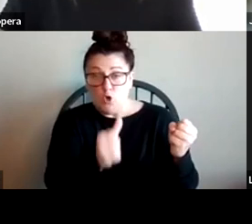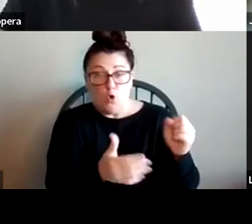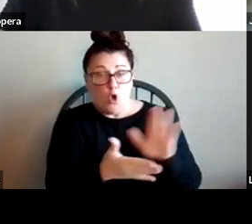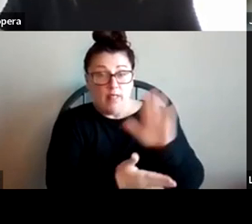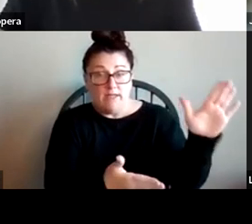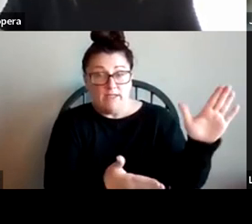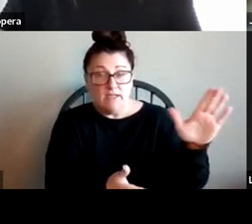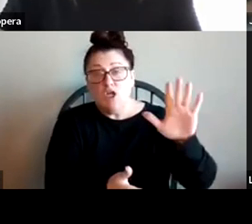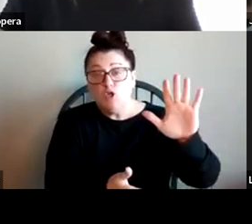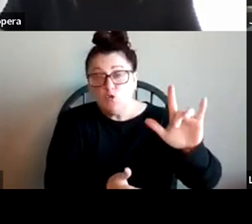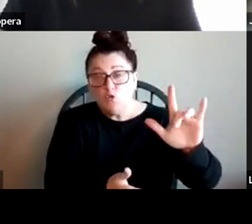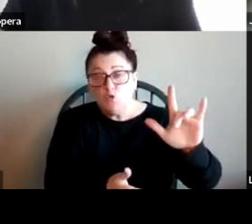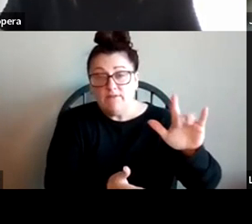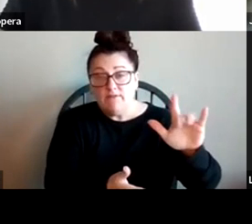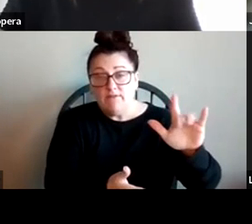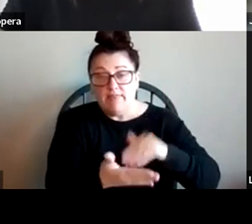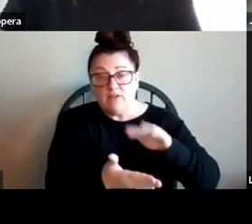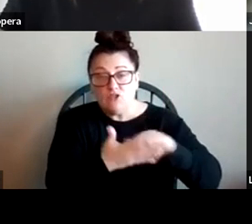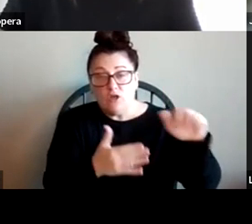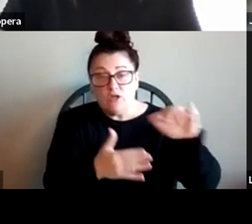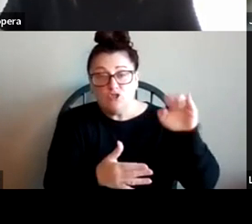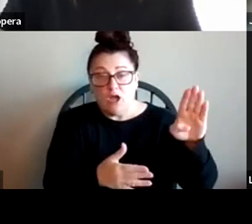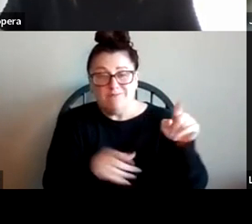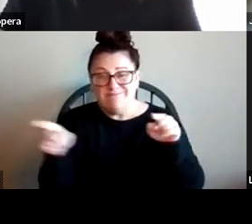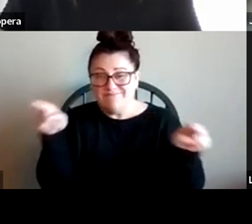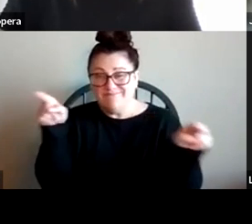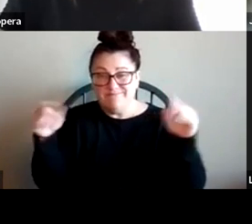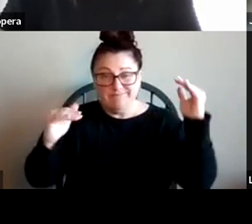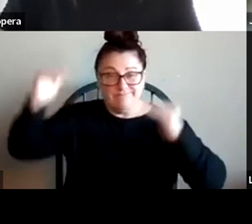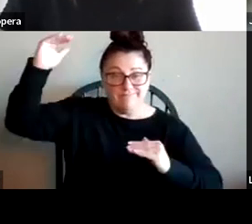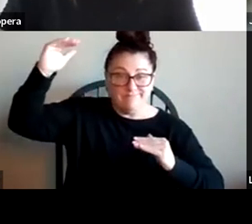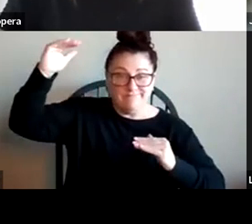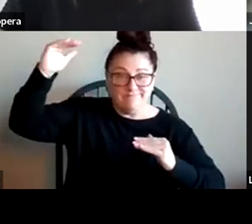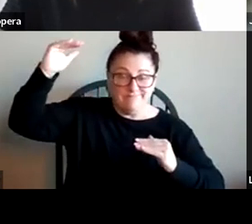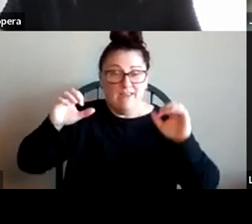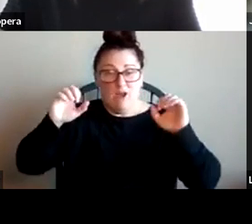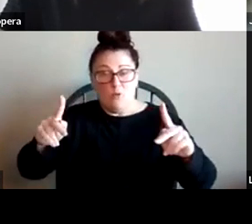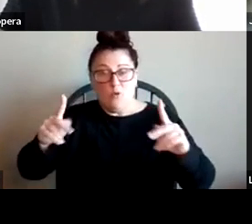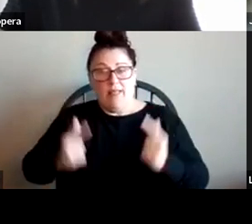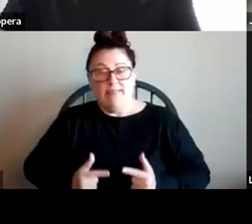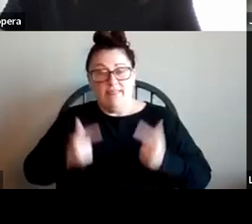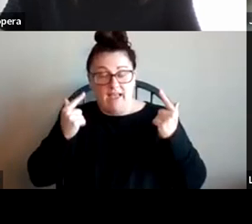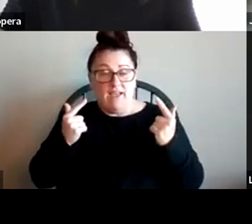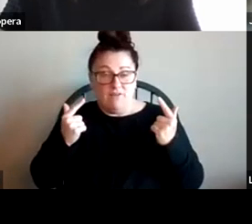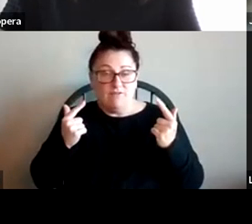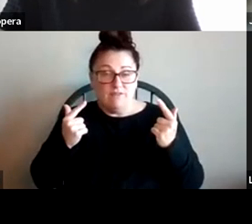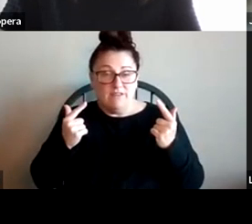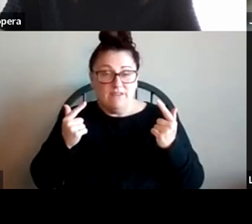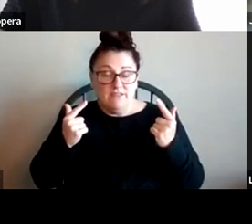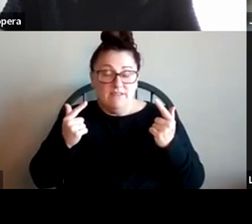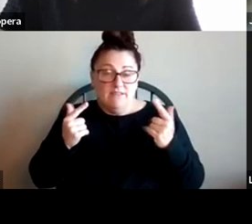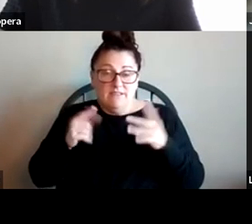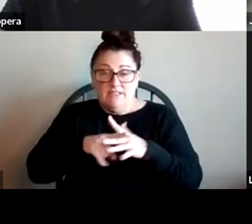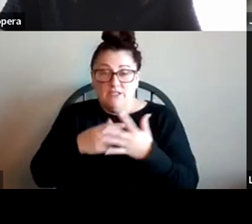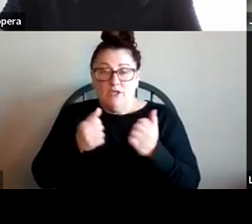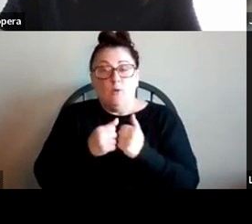get a $25,000 a year job. And a lot of opportunities in life stem from that initial situation with your jobs